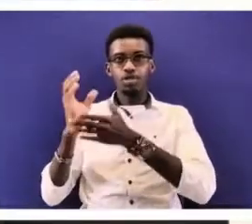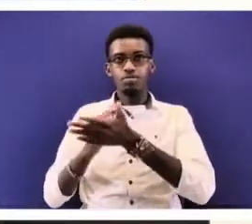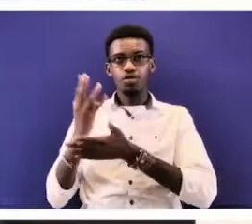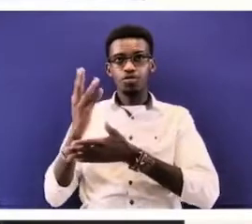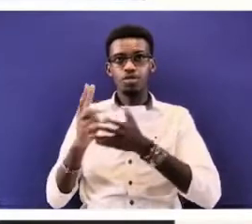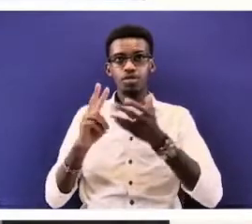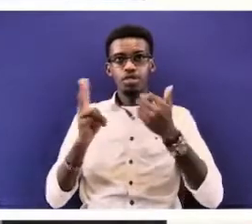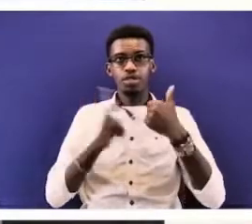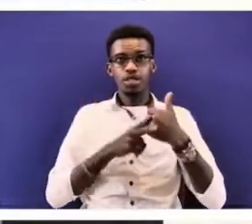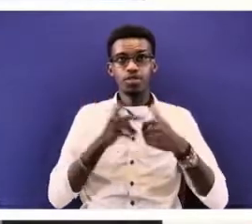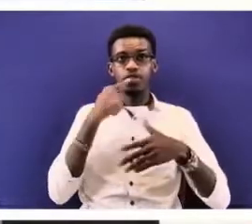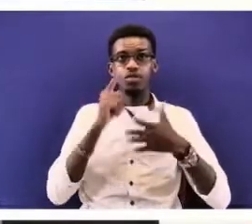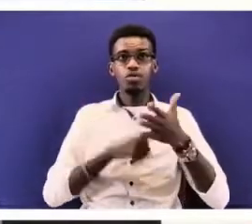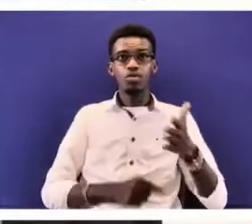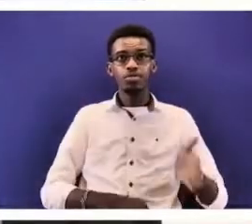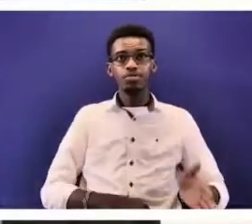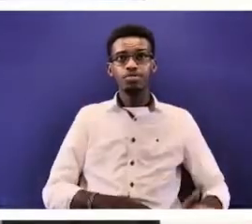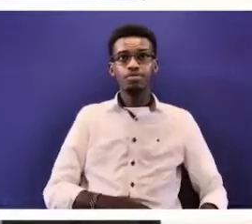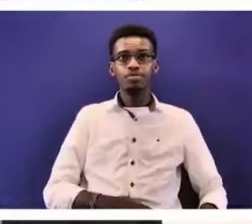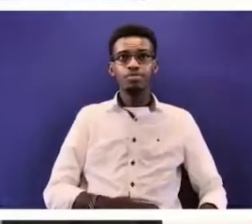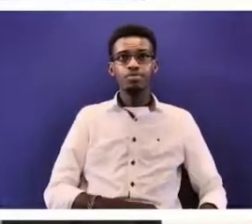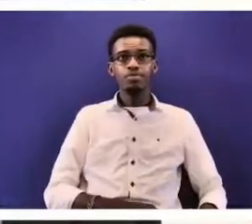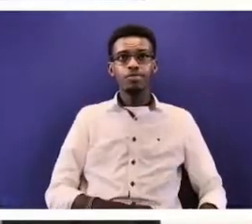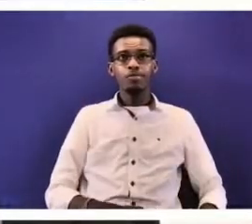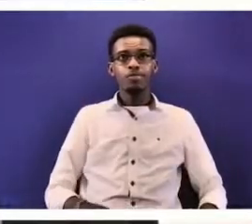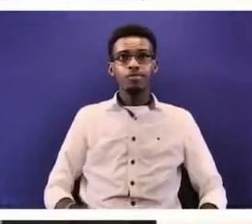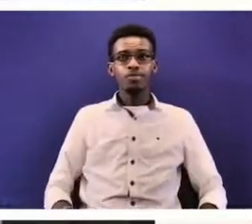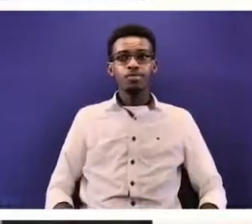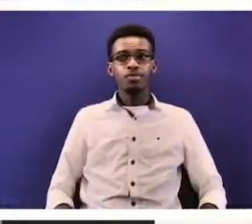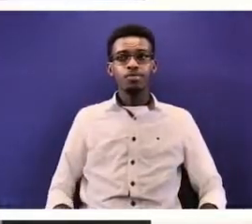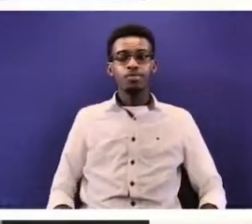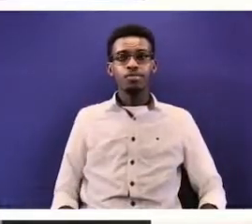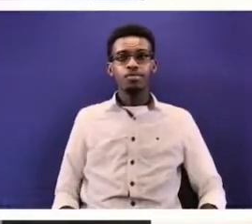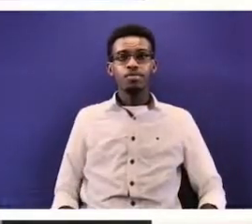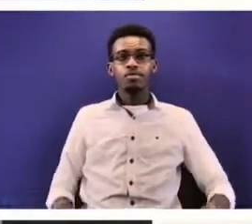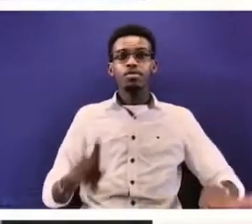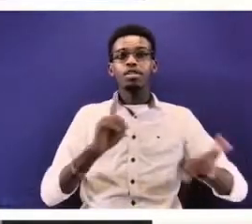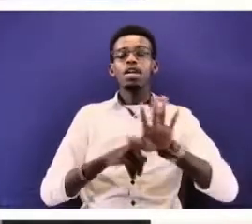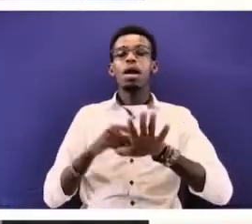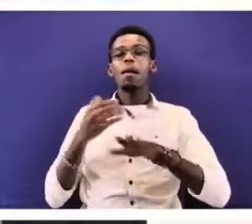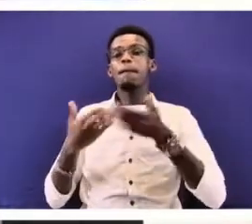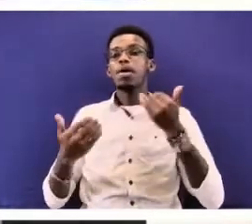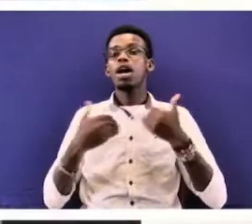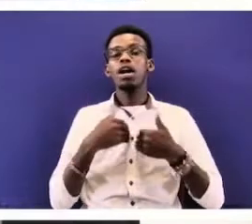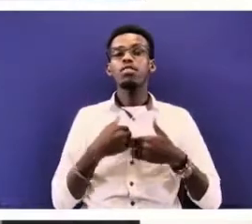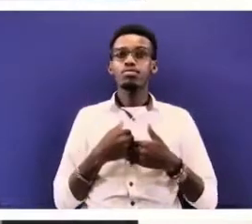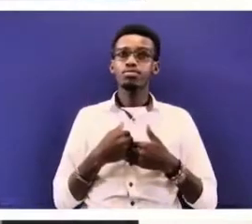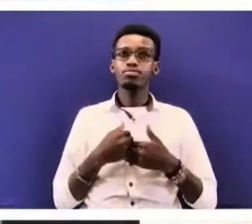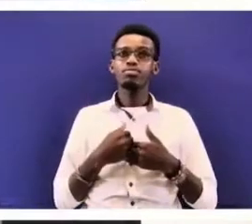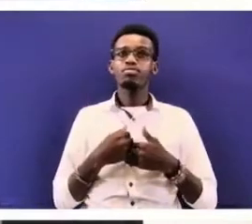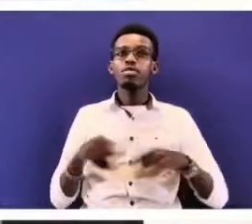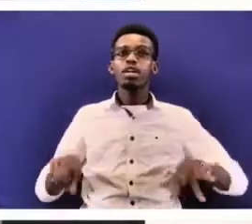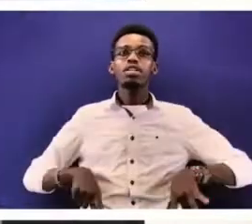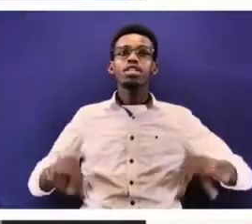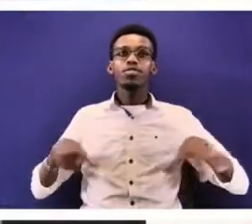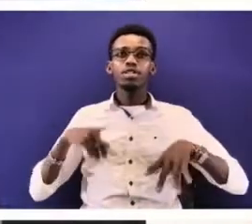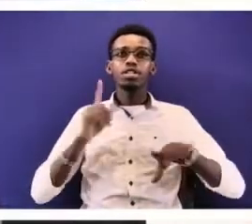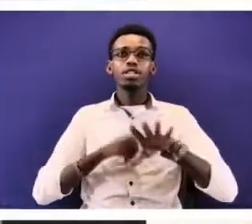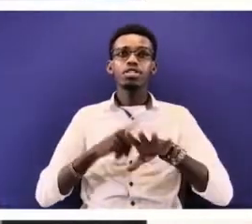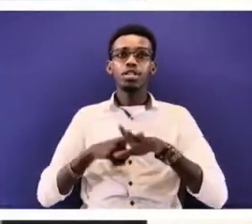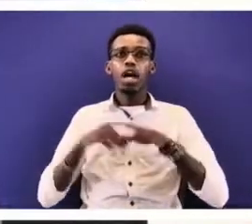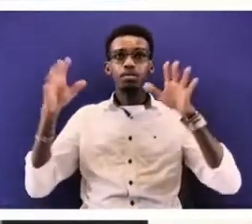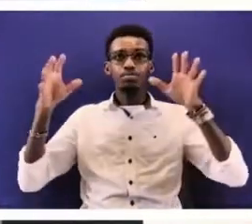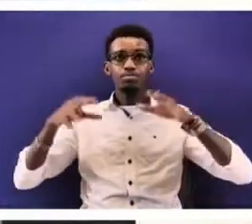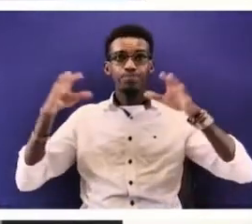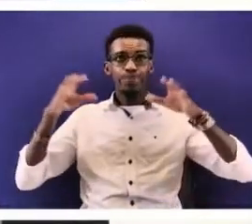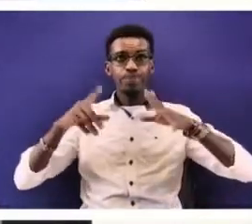the gladness of a farmer that celebrates when they have a crop. You know, we're living in a time of drought.